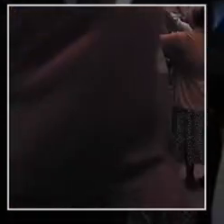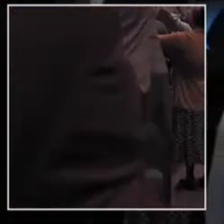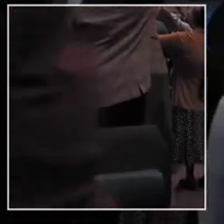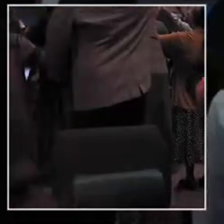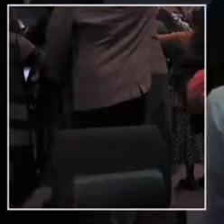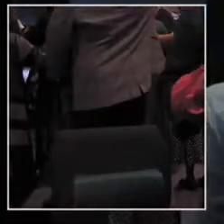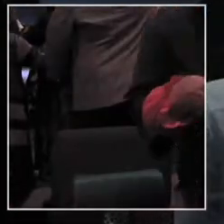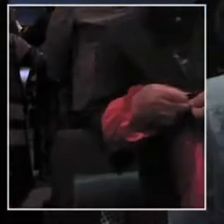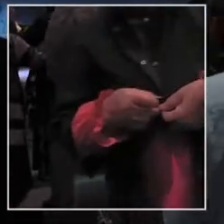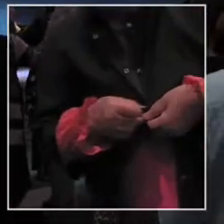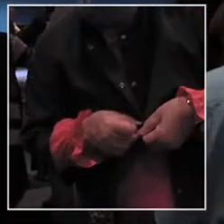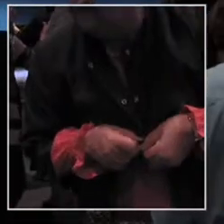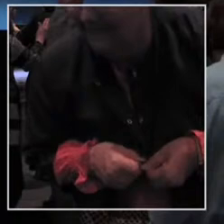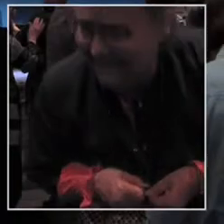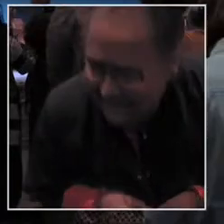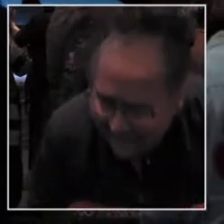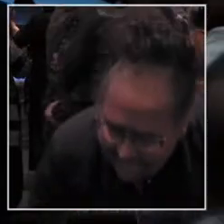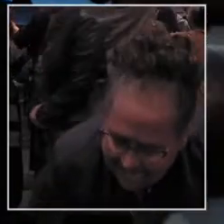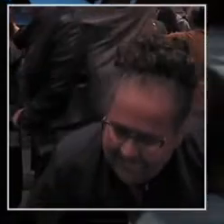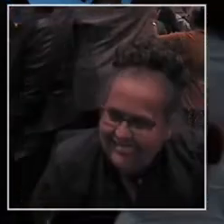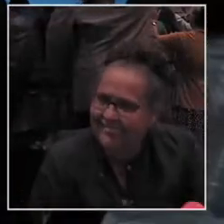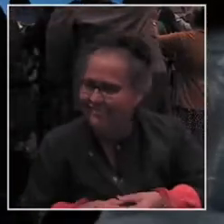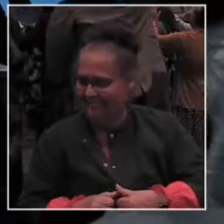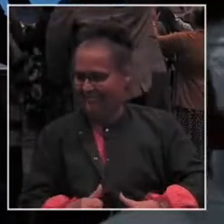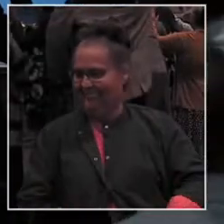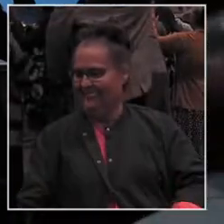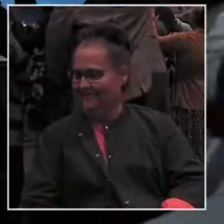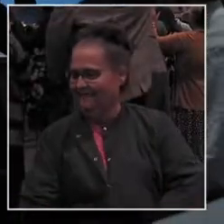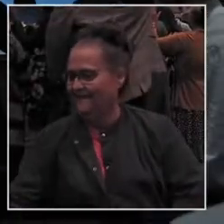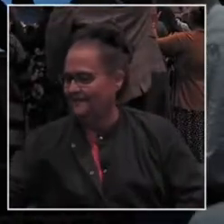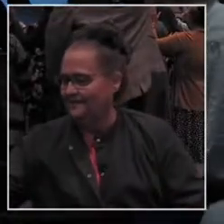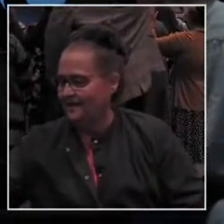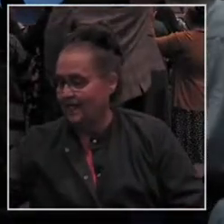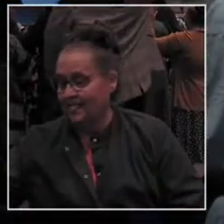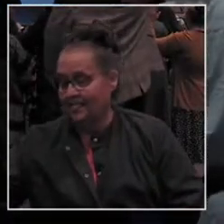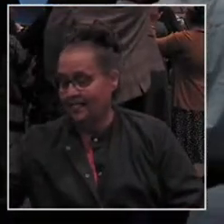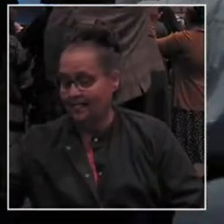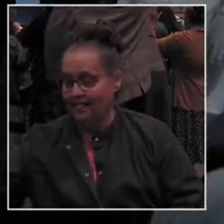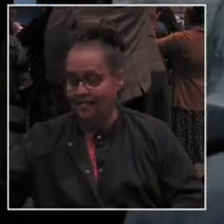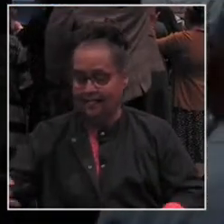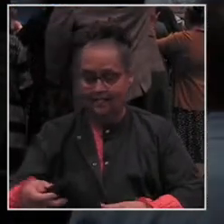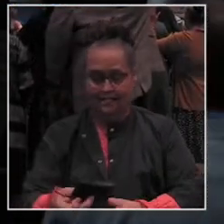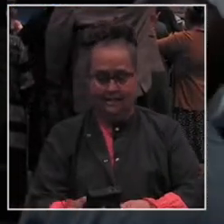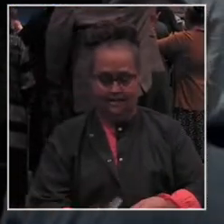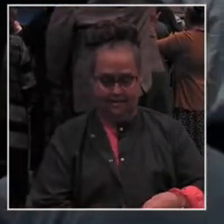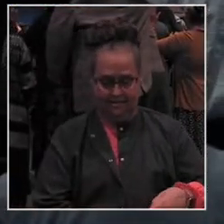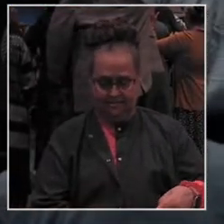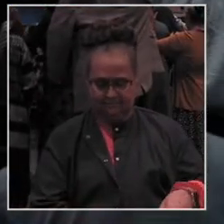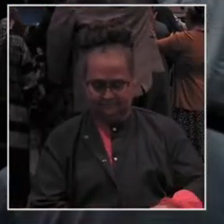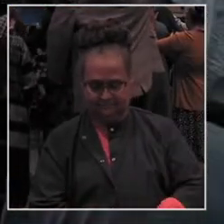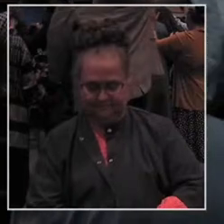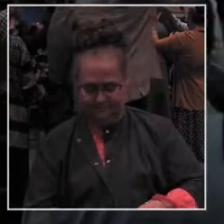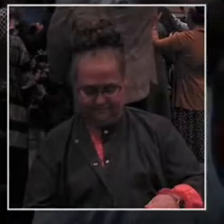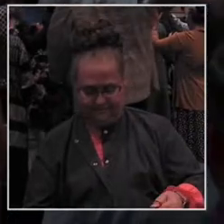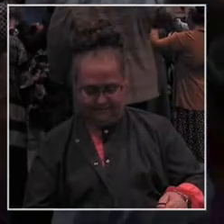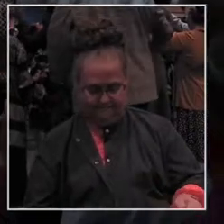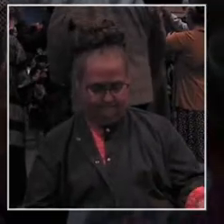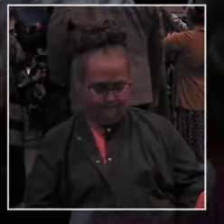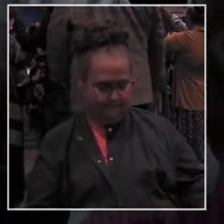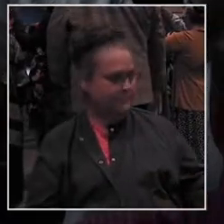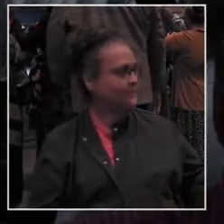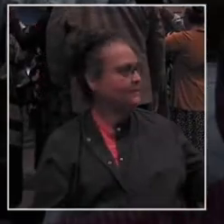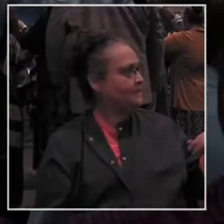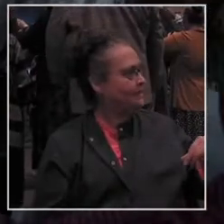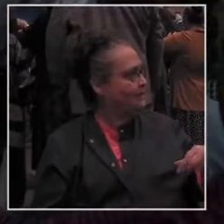Worth it. Our elders are here to tell you it's worth it. A life guided by Jesus is one worth living, full